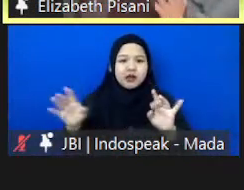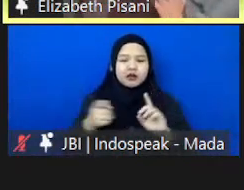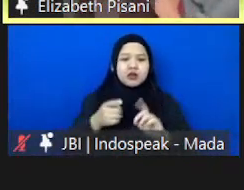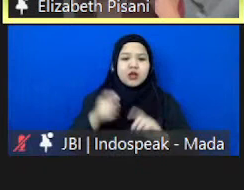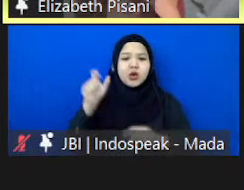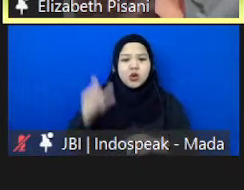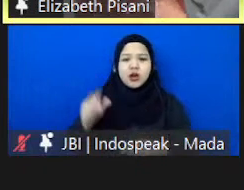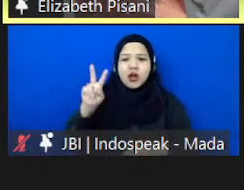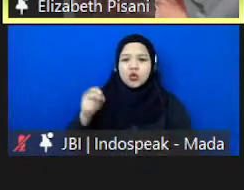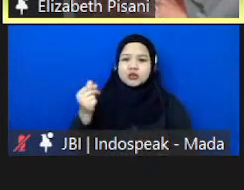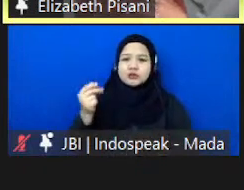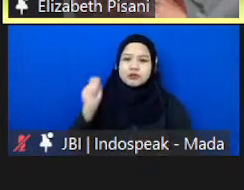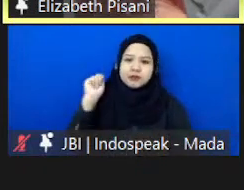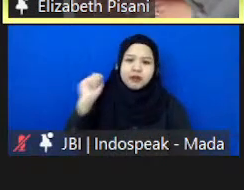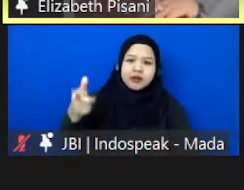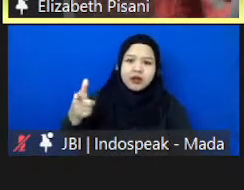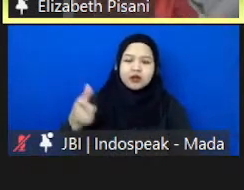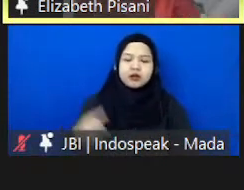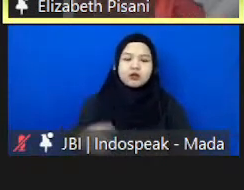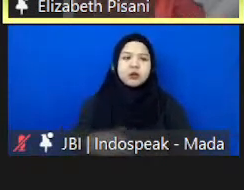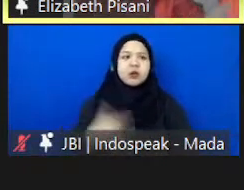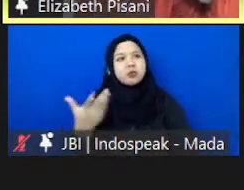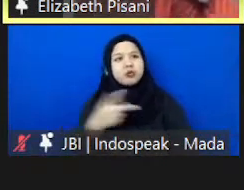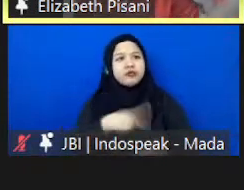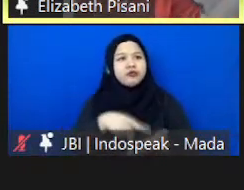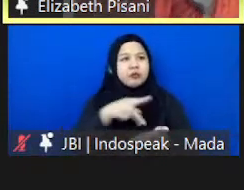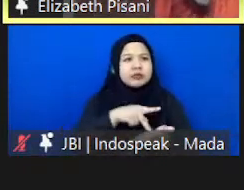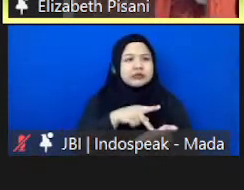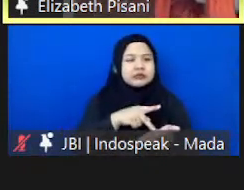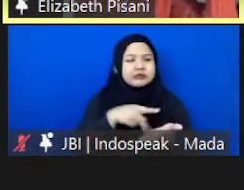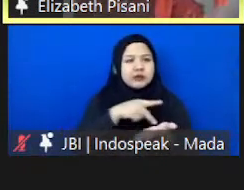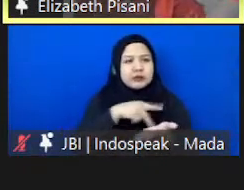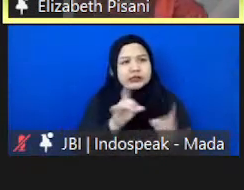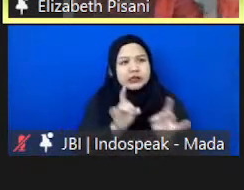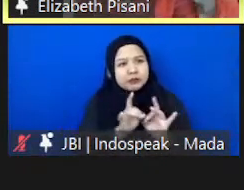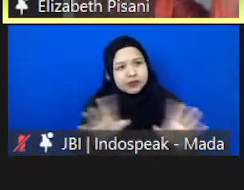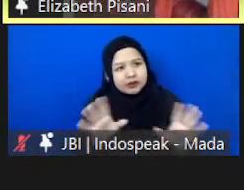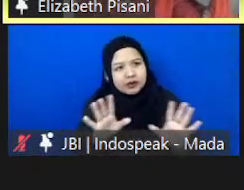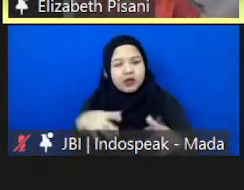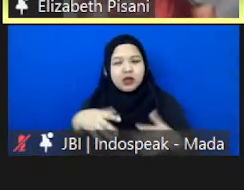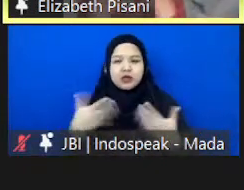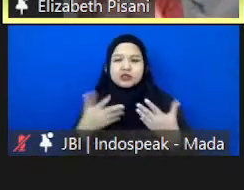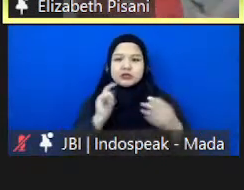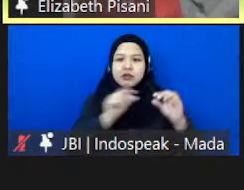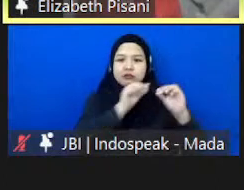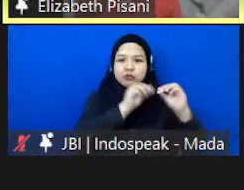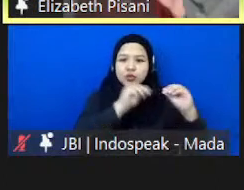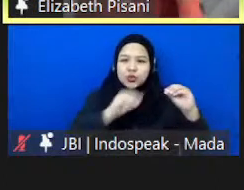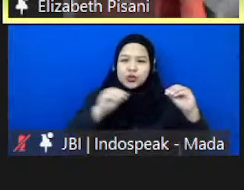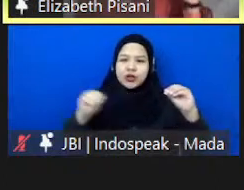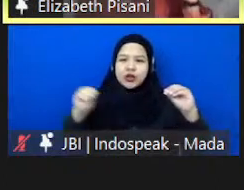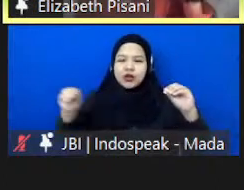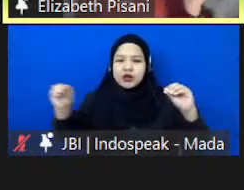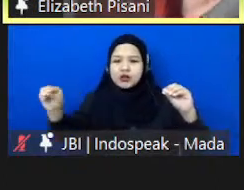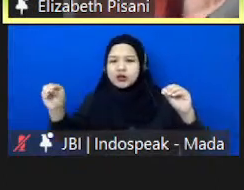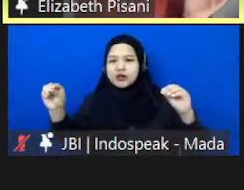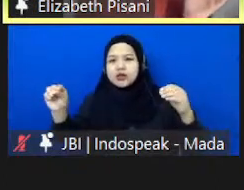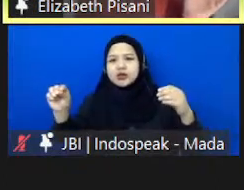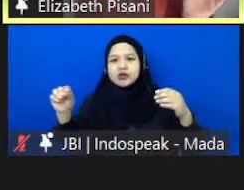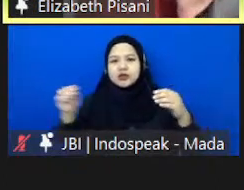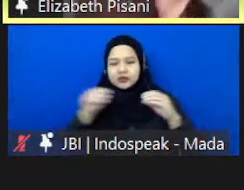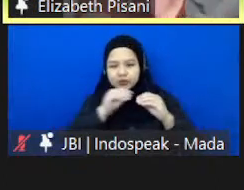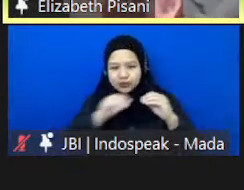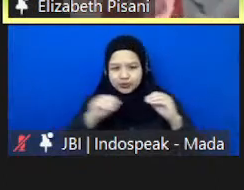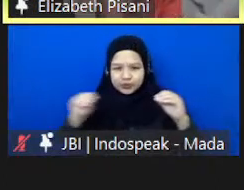charged. And it can be by different pharmacies, because this one has ASE and it's a chain pharmacy, and everyone's in white coats and they're very